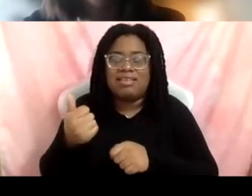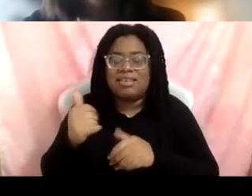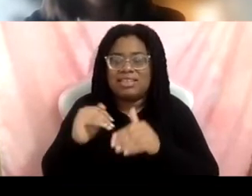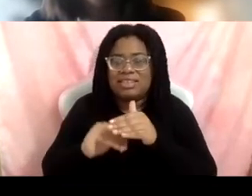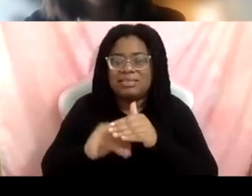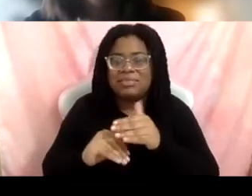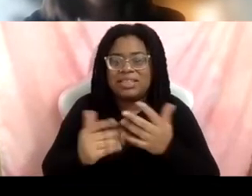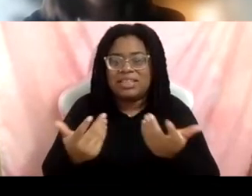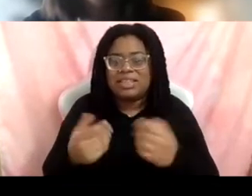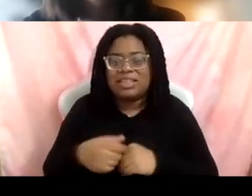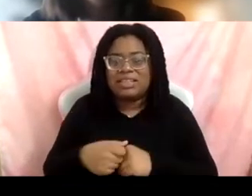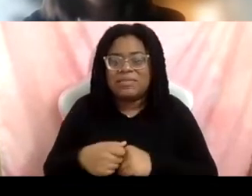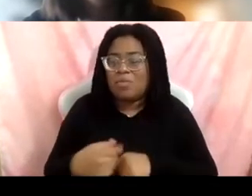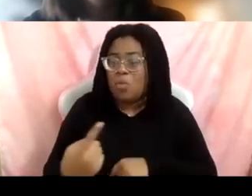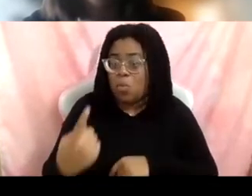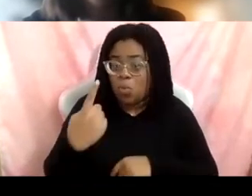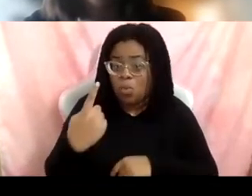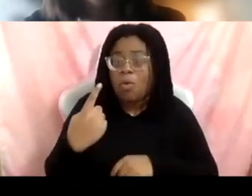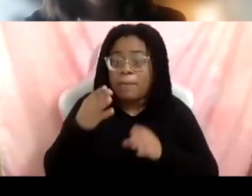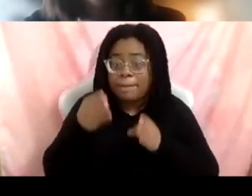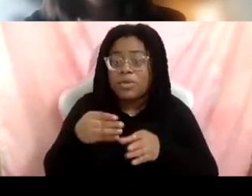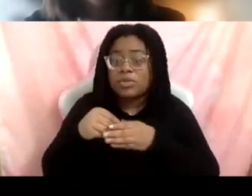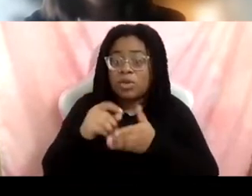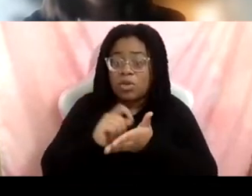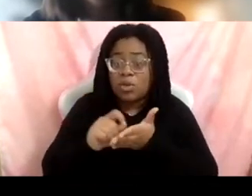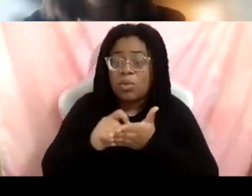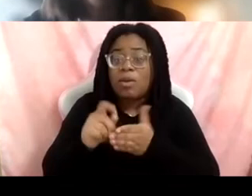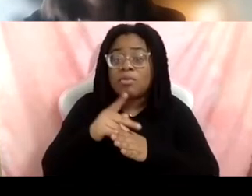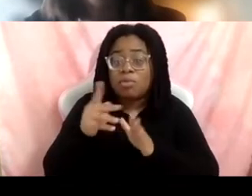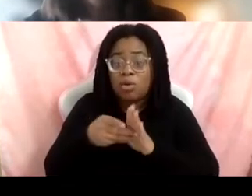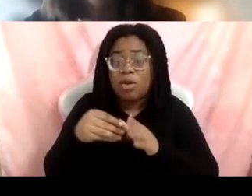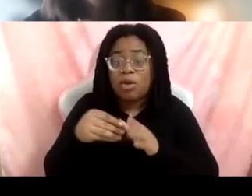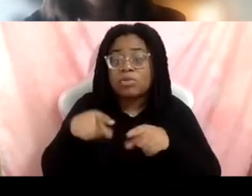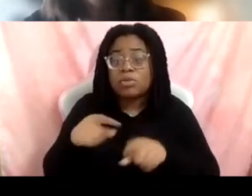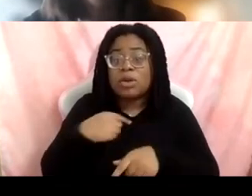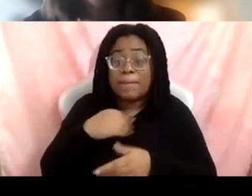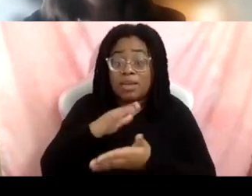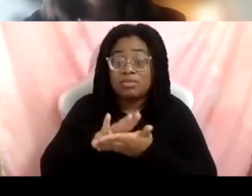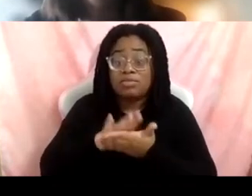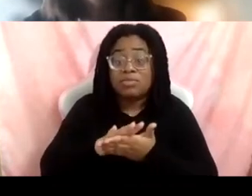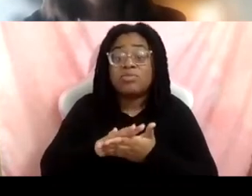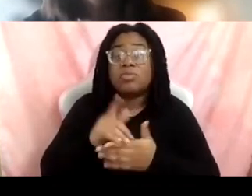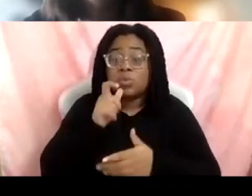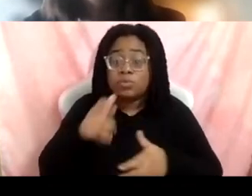was one person in the writing program when I was in school that was in a wheelchair.